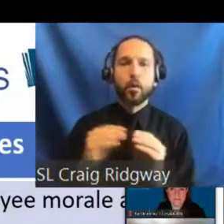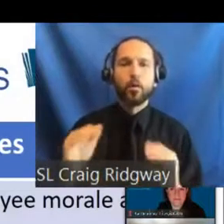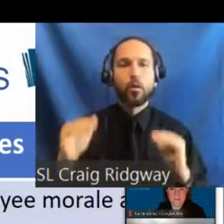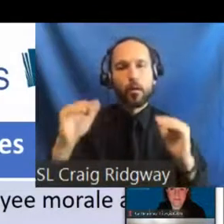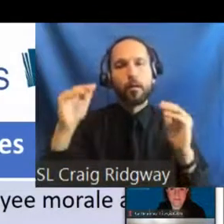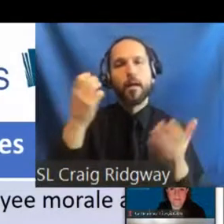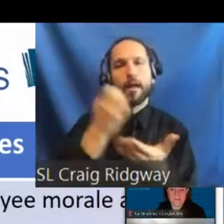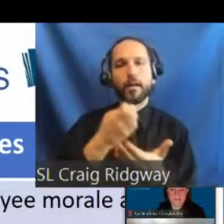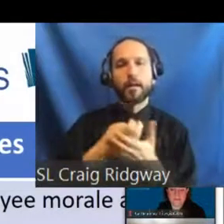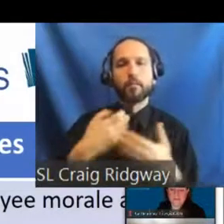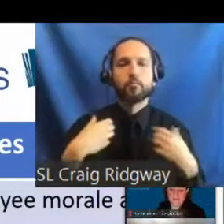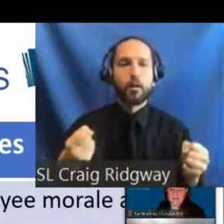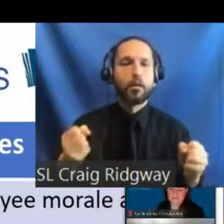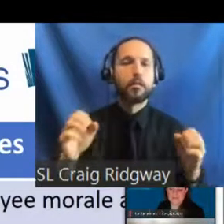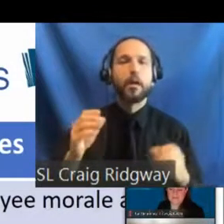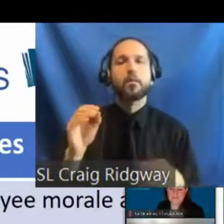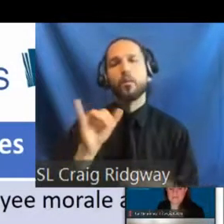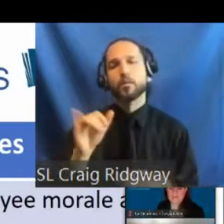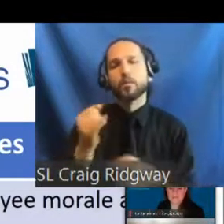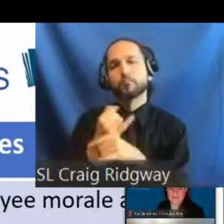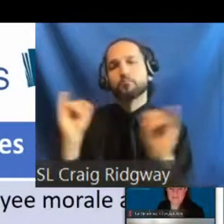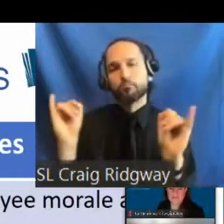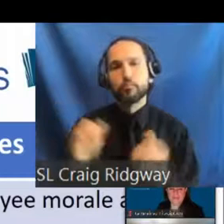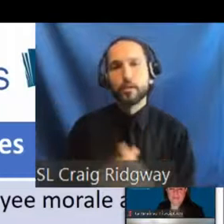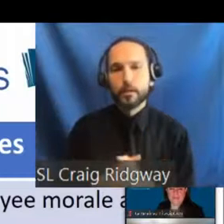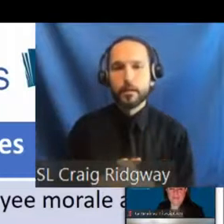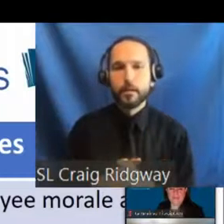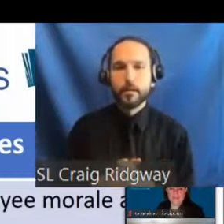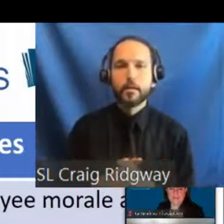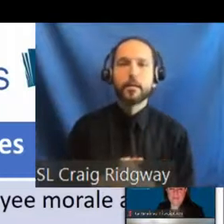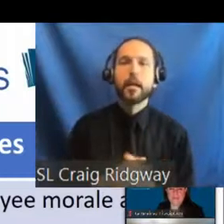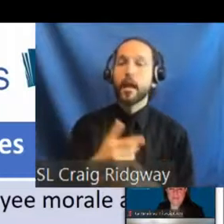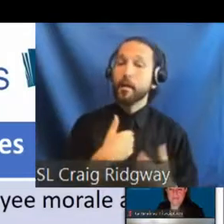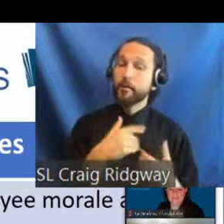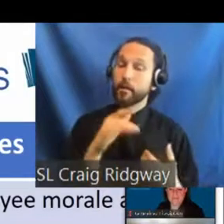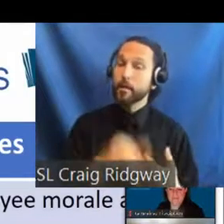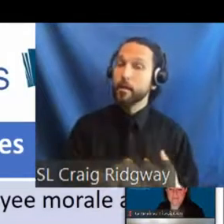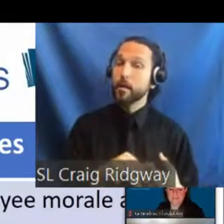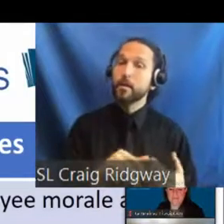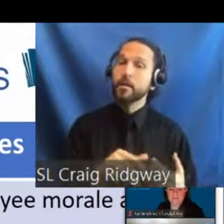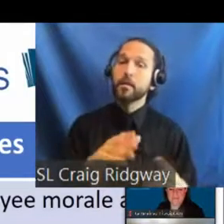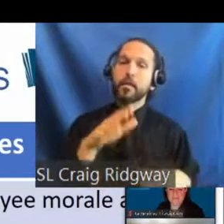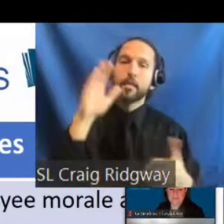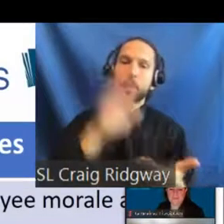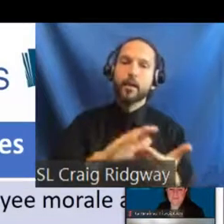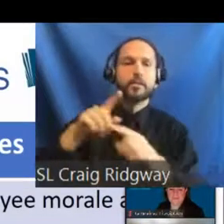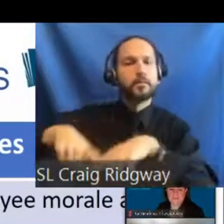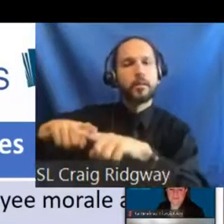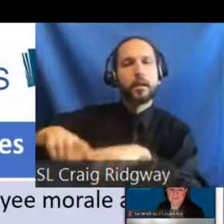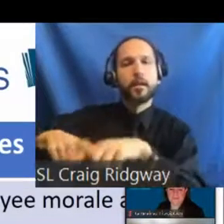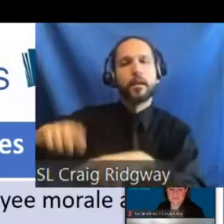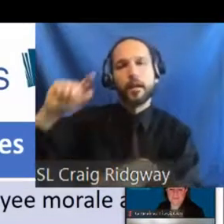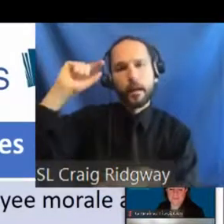personal dignity. Individuals who support themselves through gainful employment are also less reliant on government assistance.